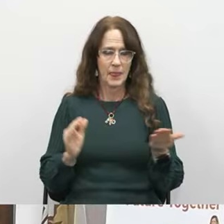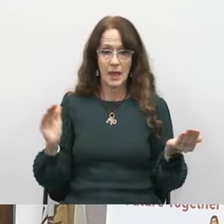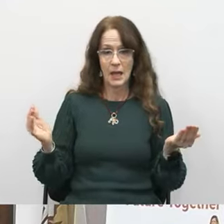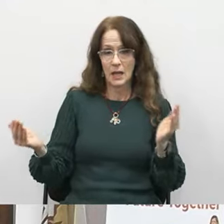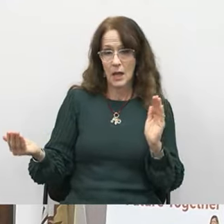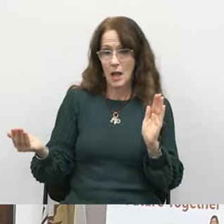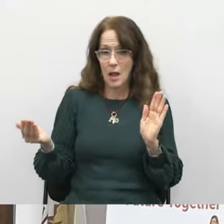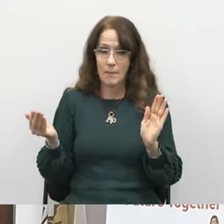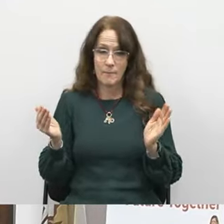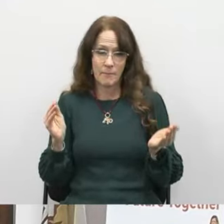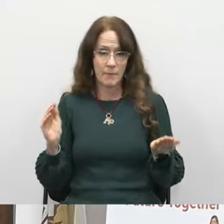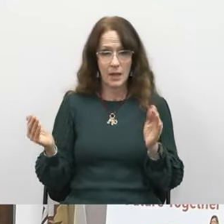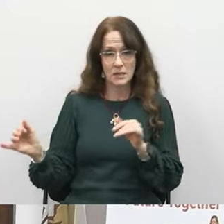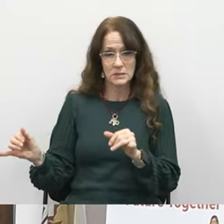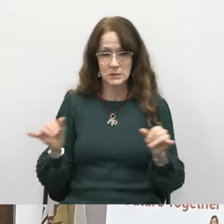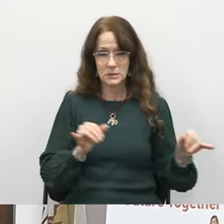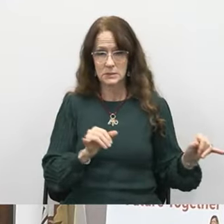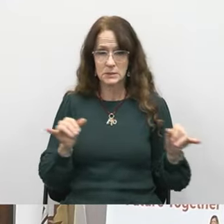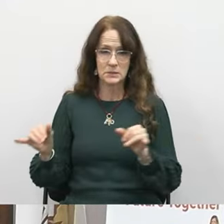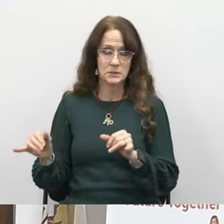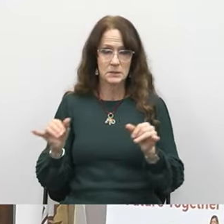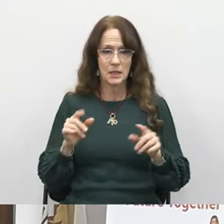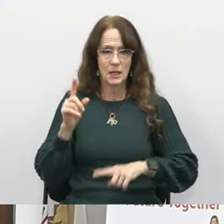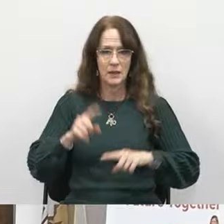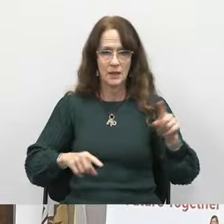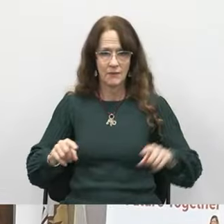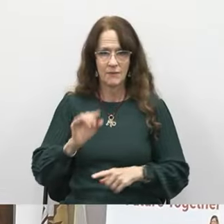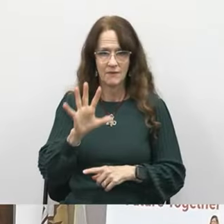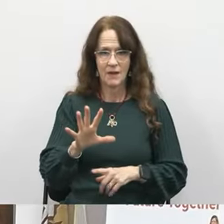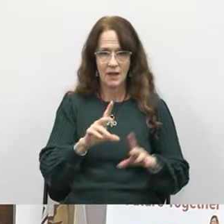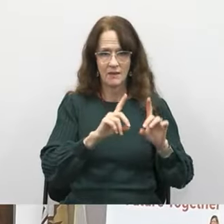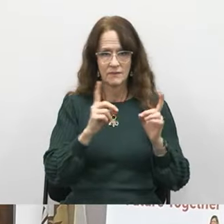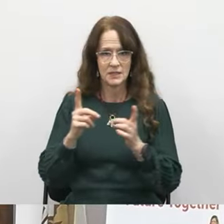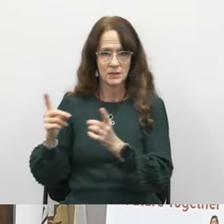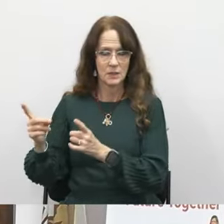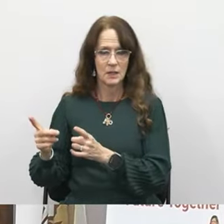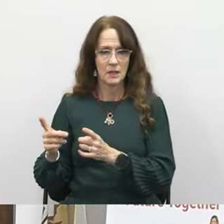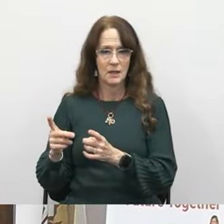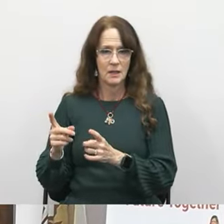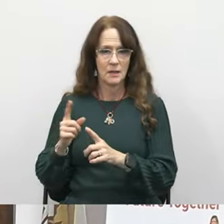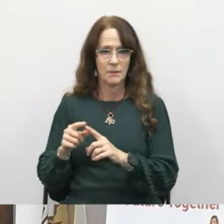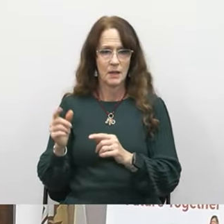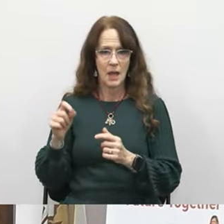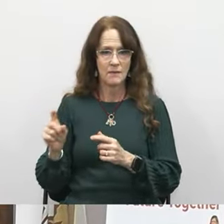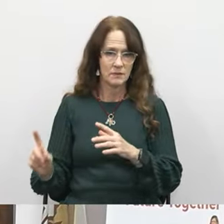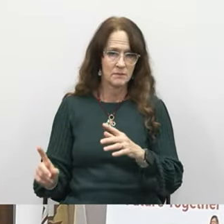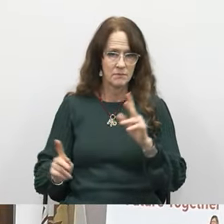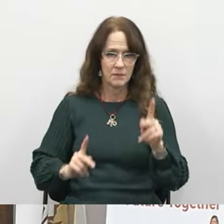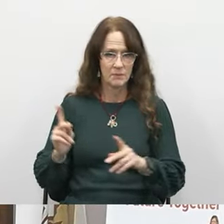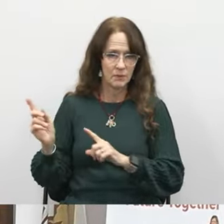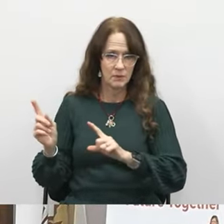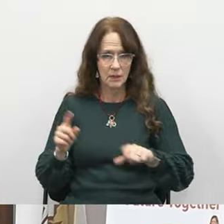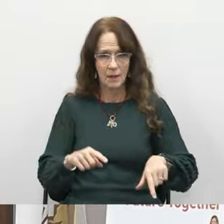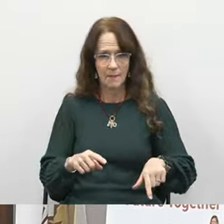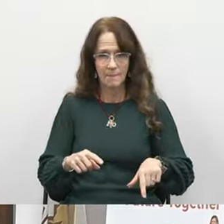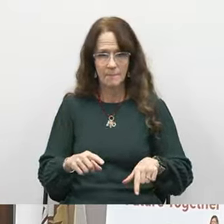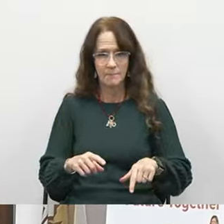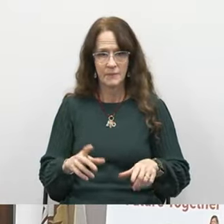comparability among the different 5 districts. But you got to get them there first, because the whole purpose of this is to